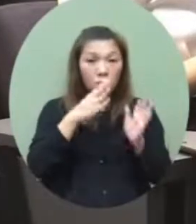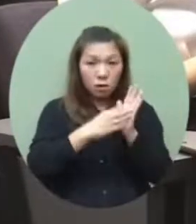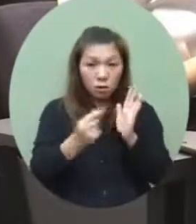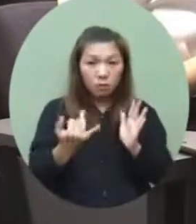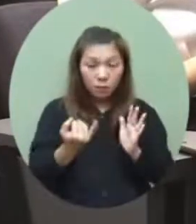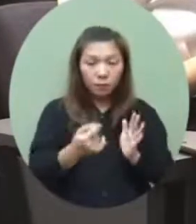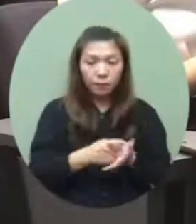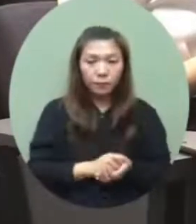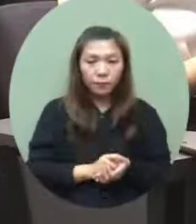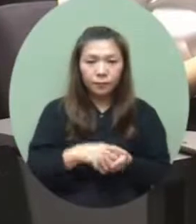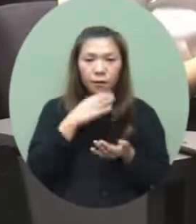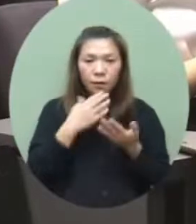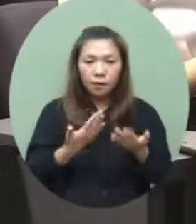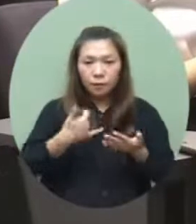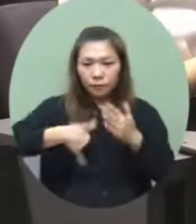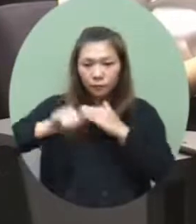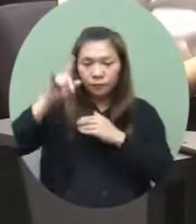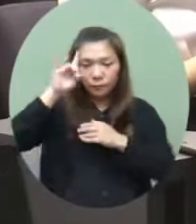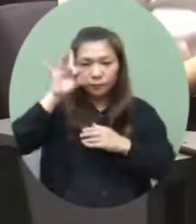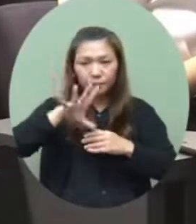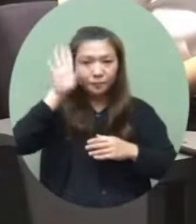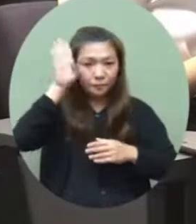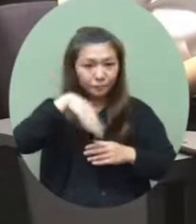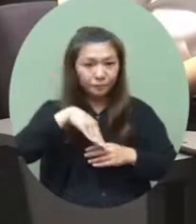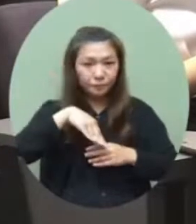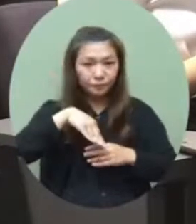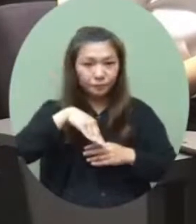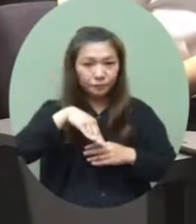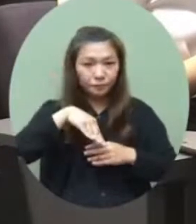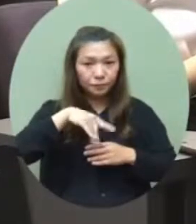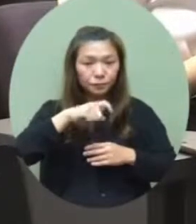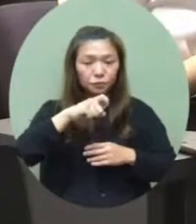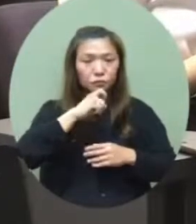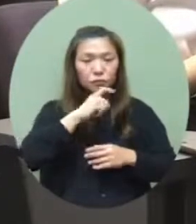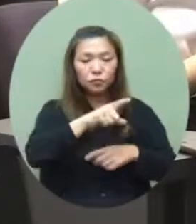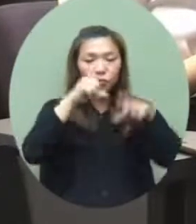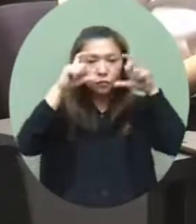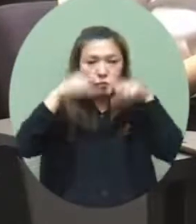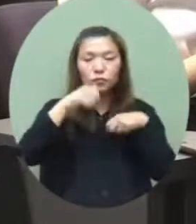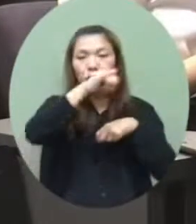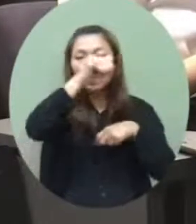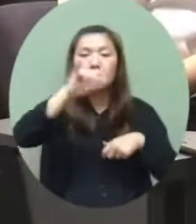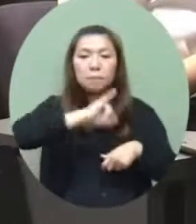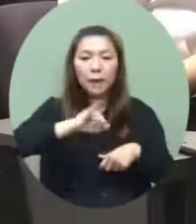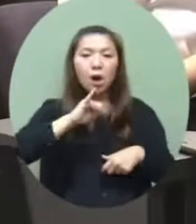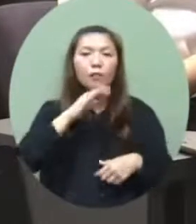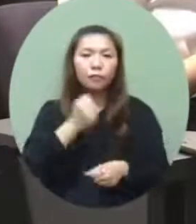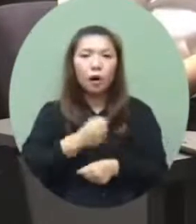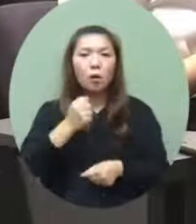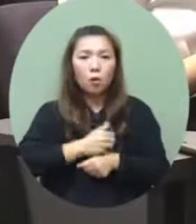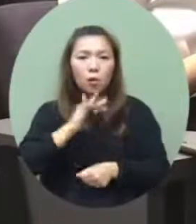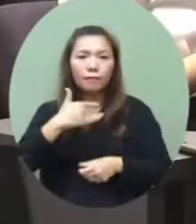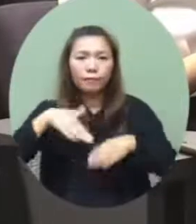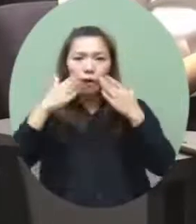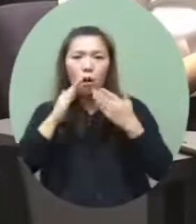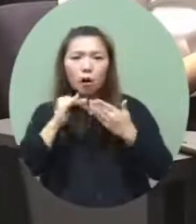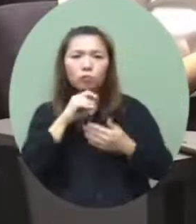Taiwanese and overseas people. What about mainland visitors? And after